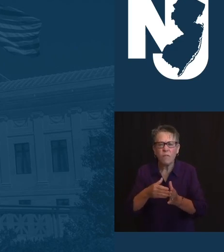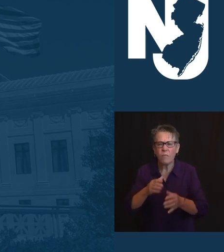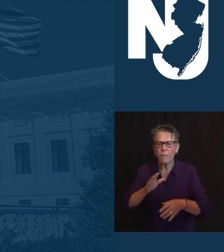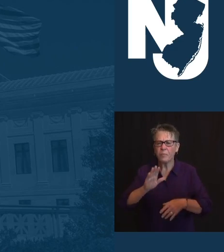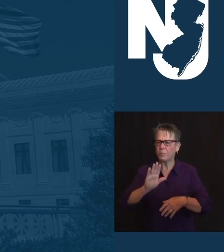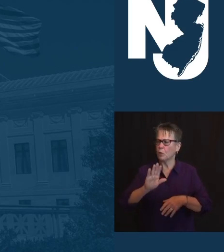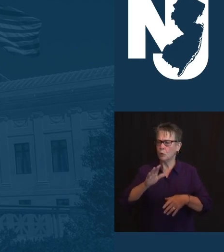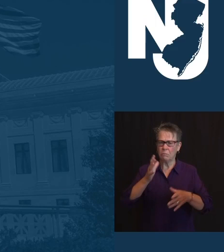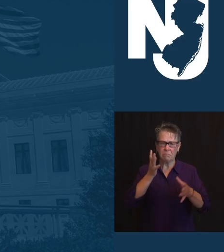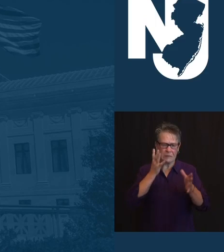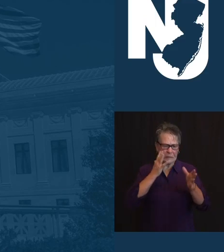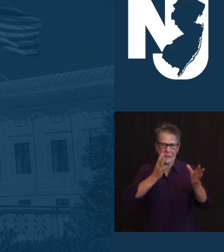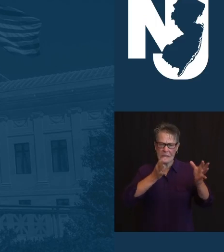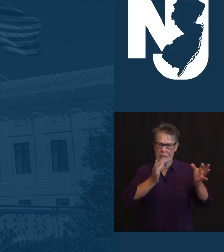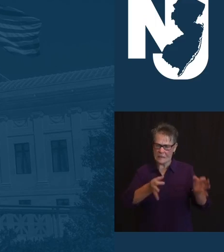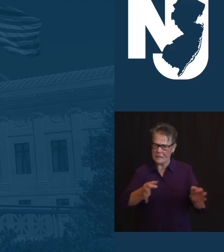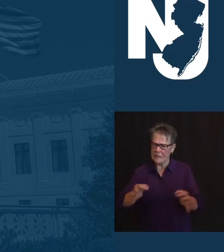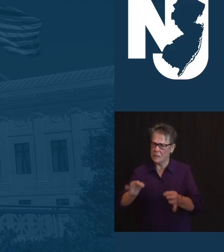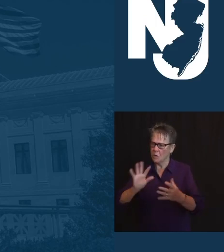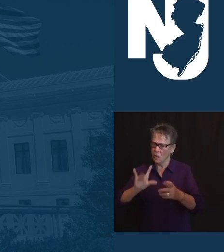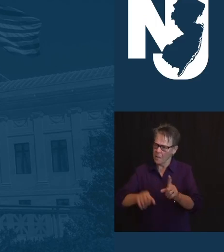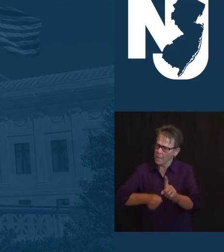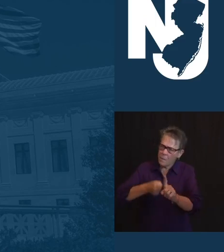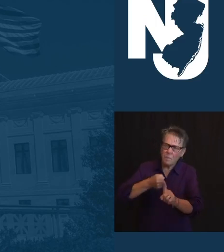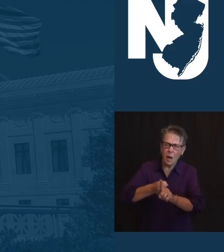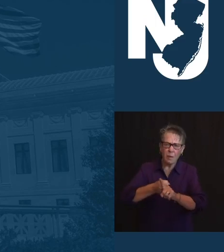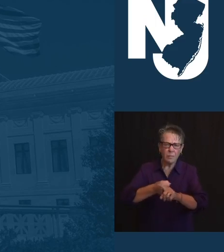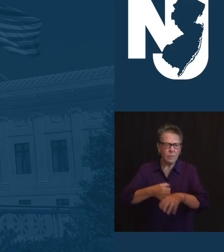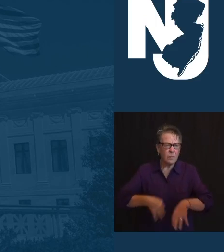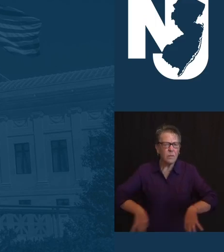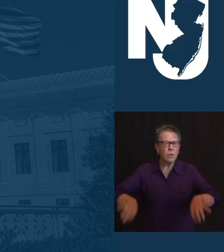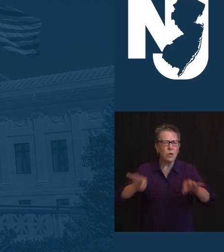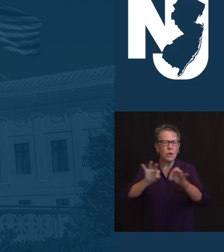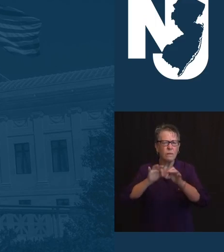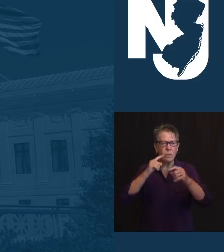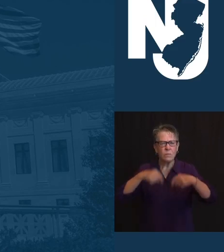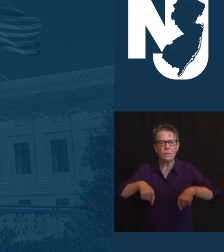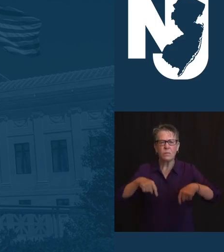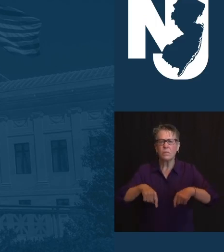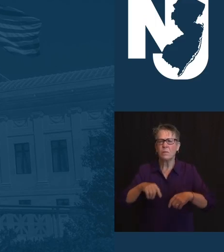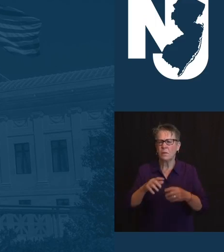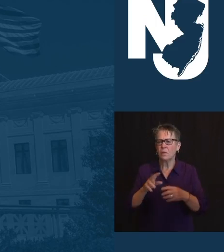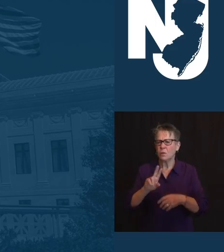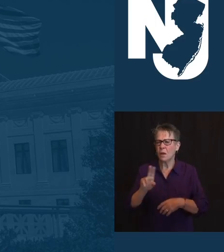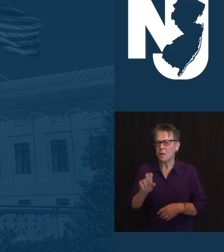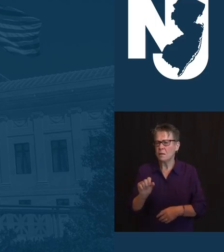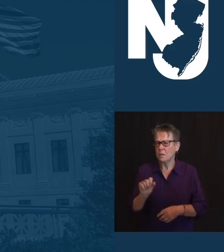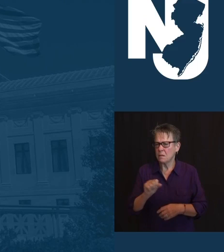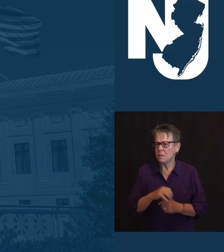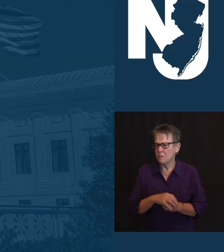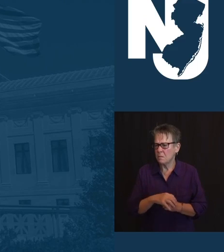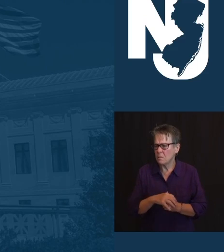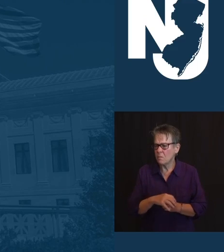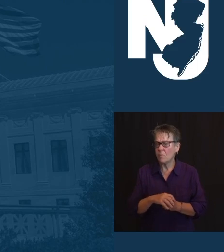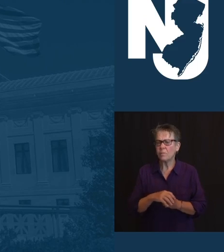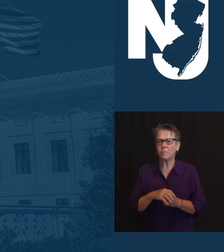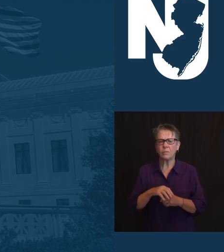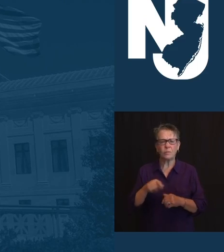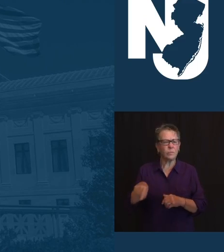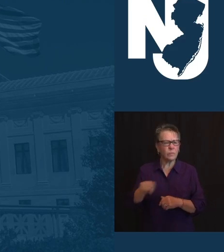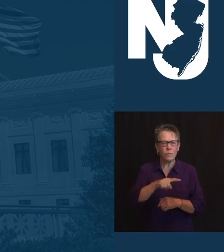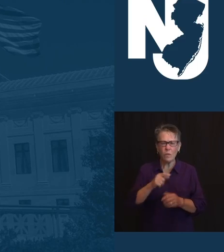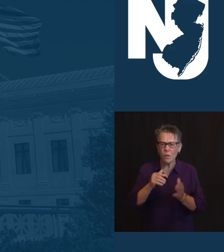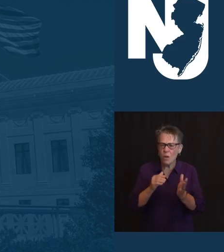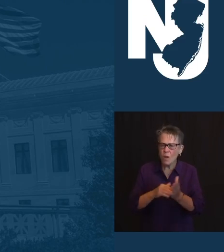concurring opinions she wrote. She was a forceful and thoughtful judge and was an icon in the legal field long before she became